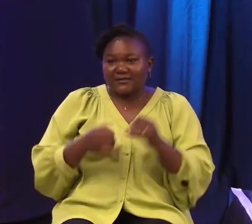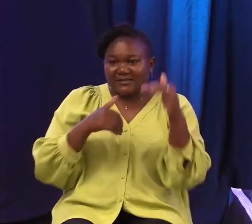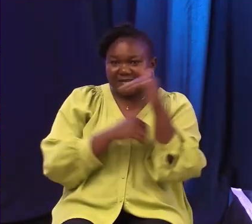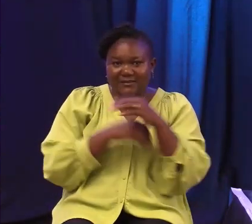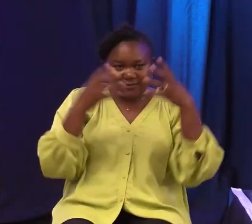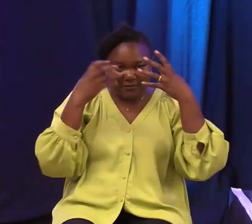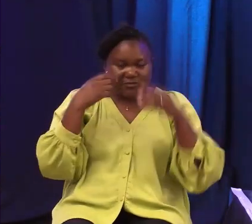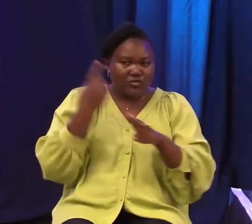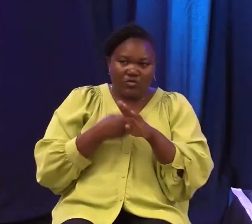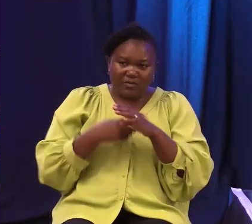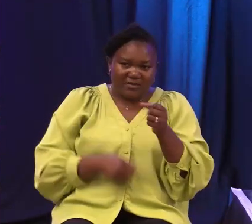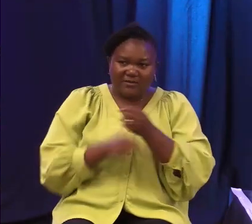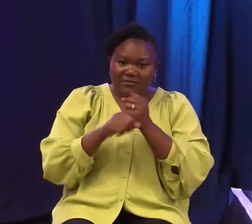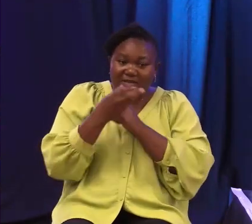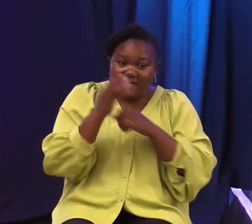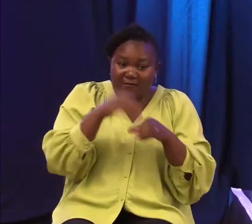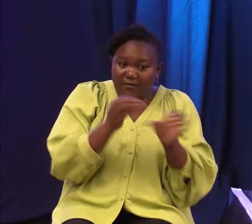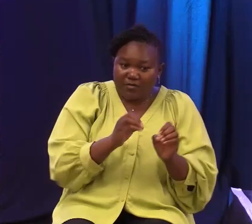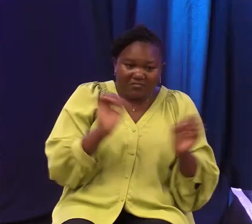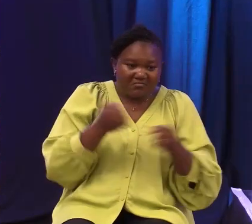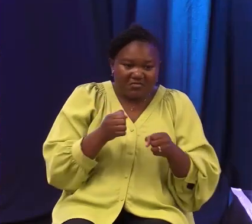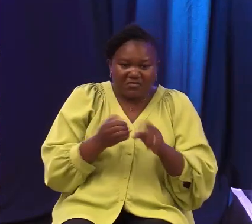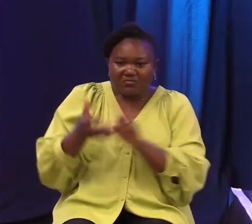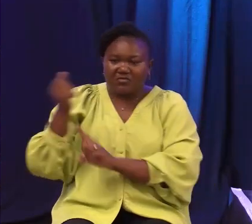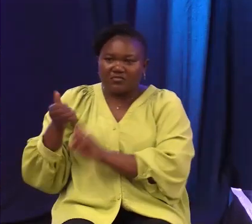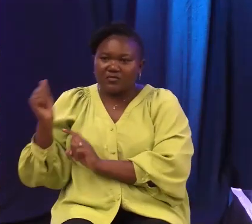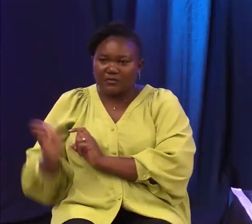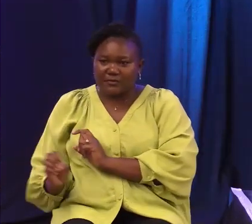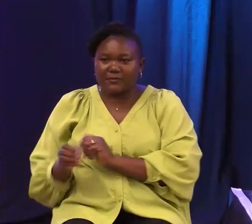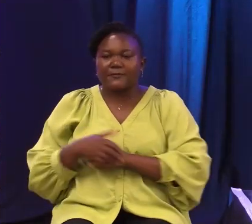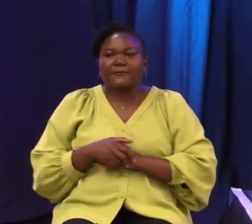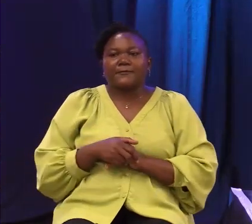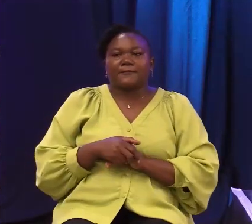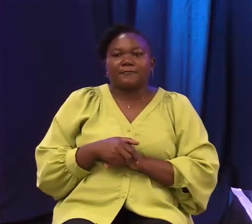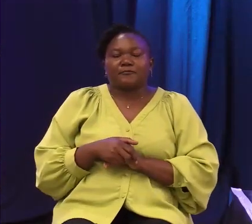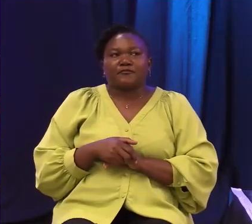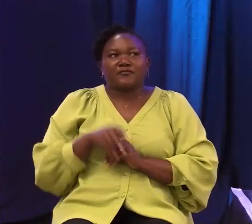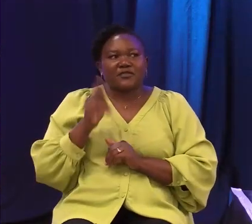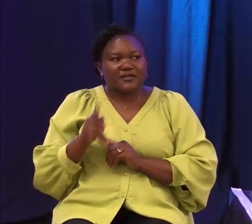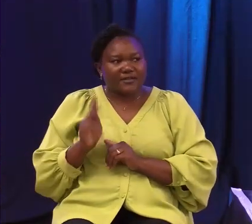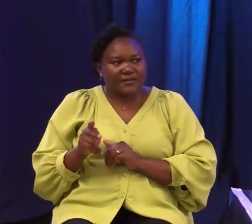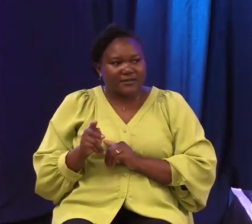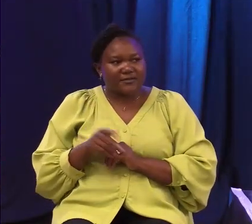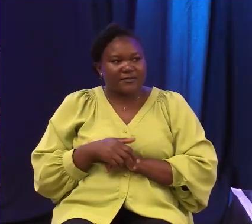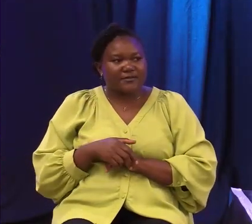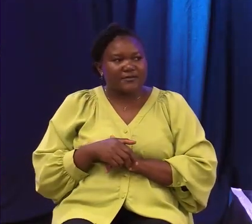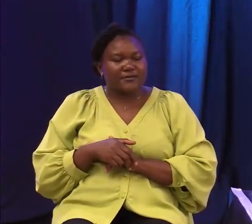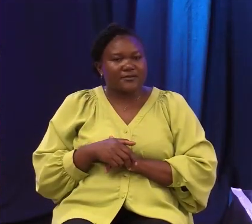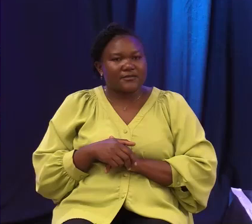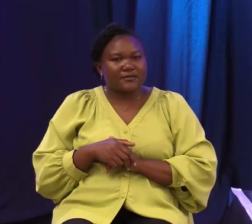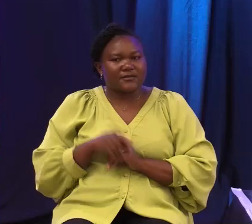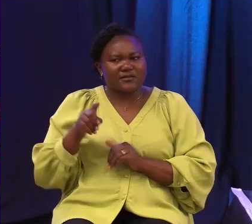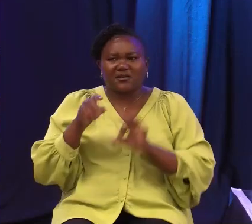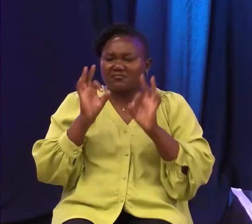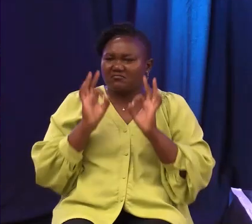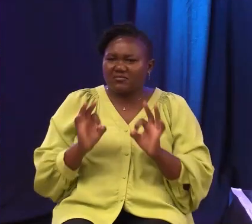support as always. Without you, this would also not have been so smooth sailing. And it's been a